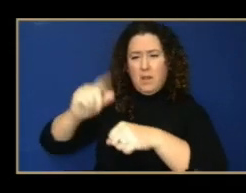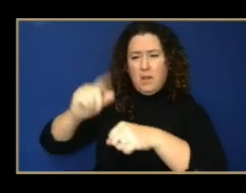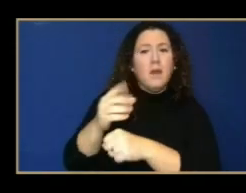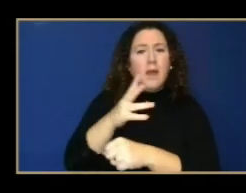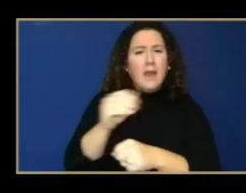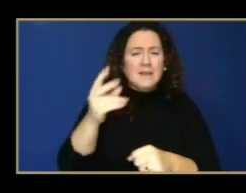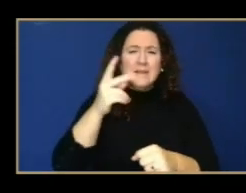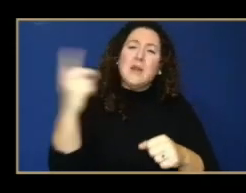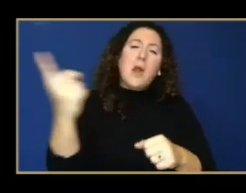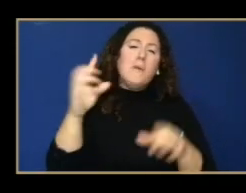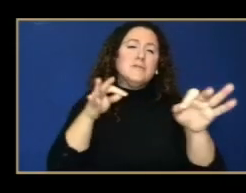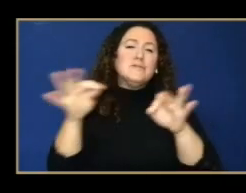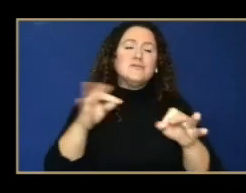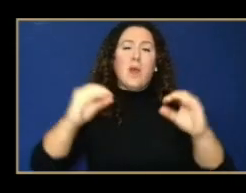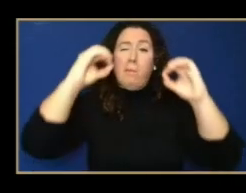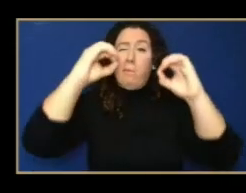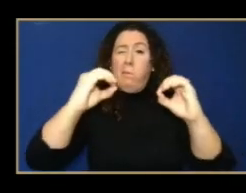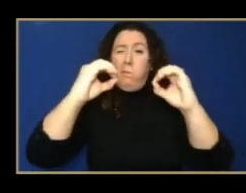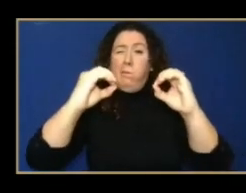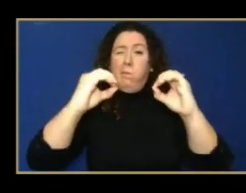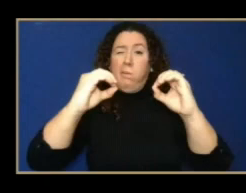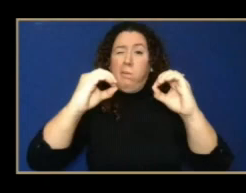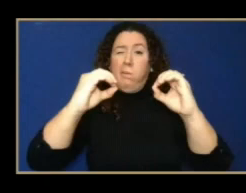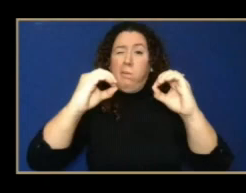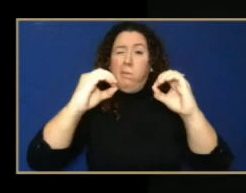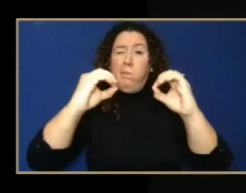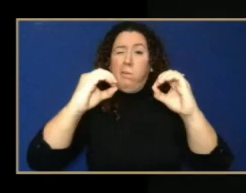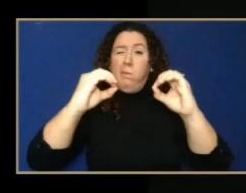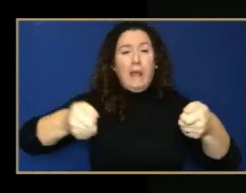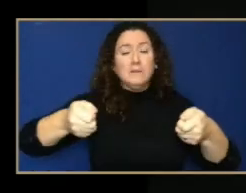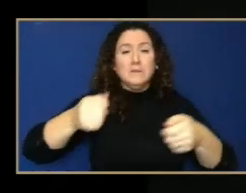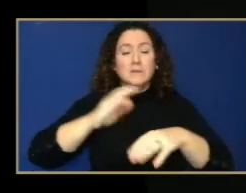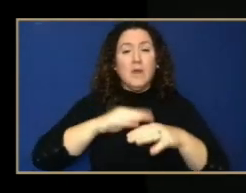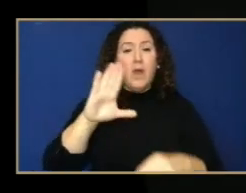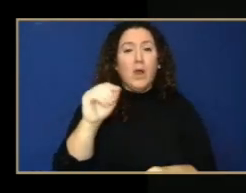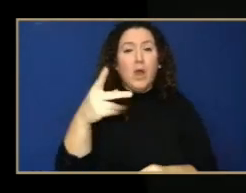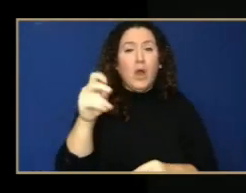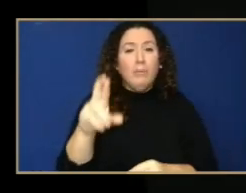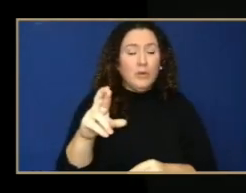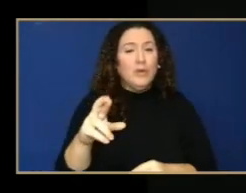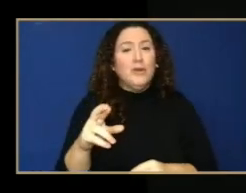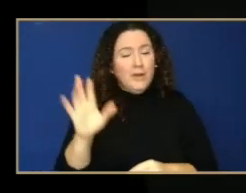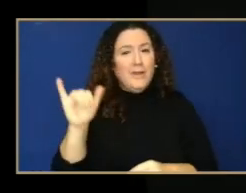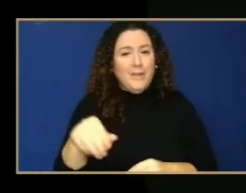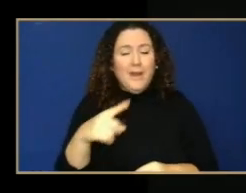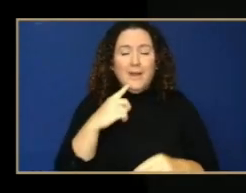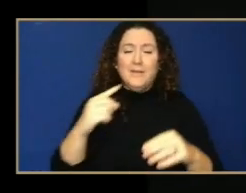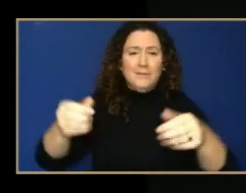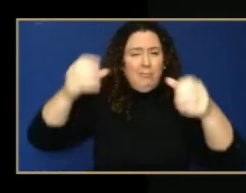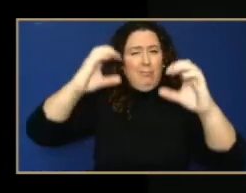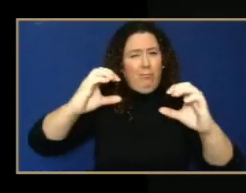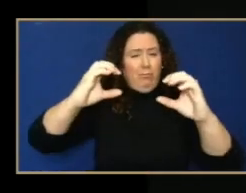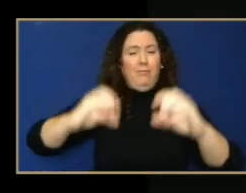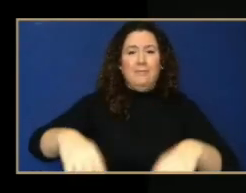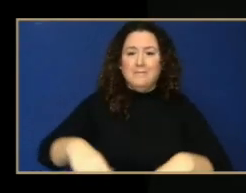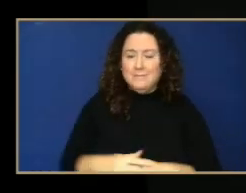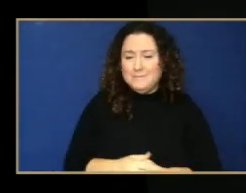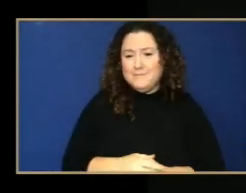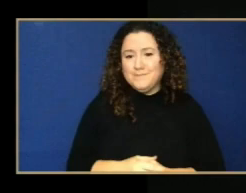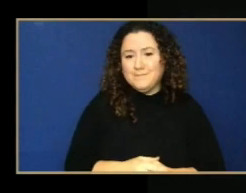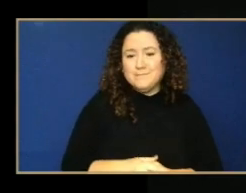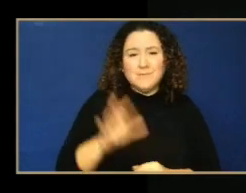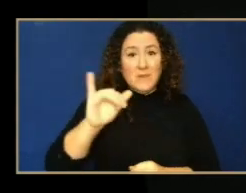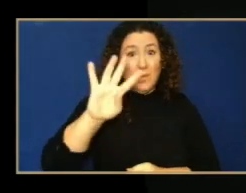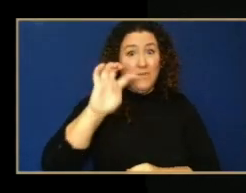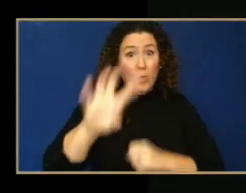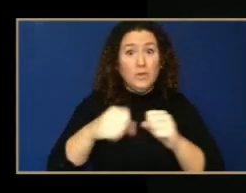our knowledge of the science of Jupiter and Saturn was. And you can, in some of these images now, it's actually very